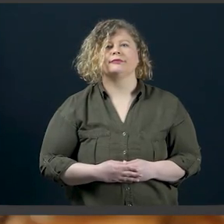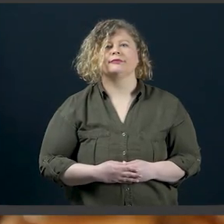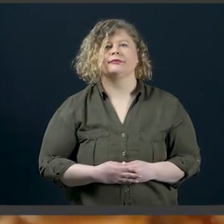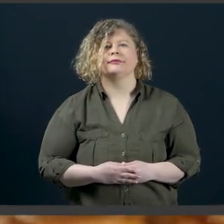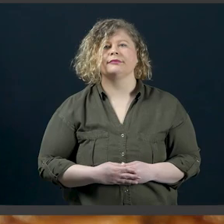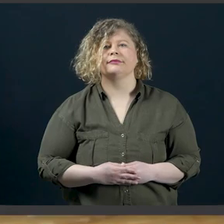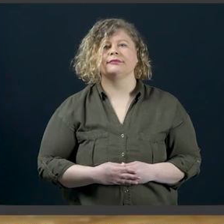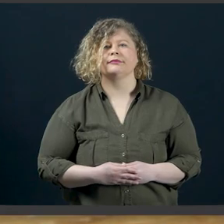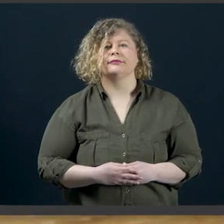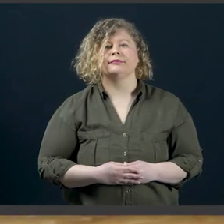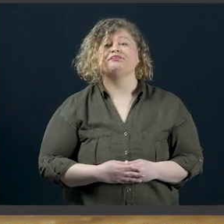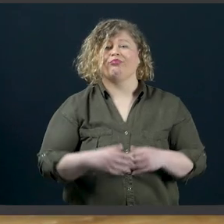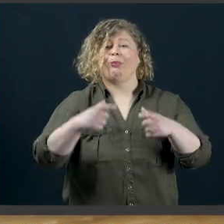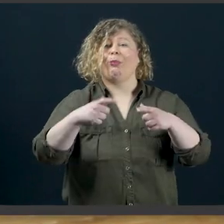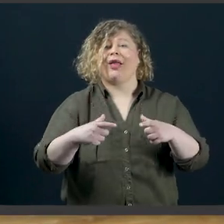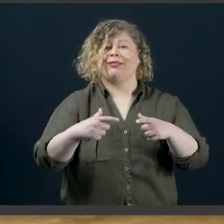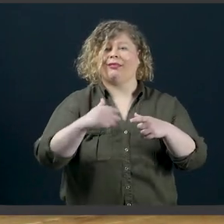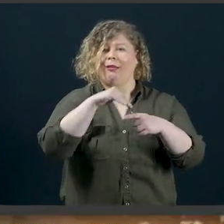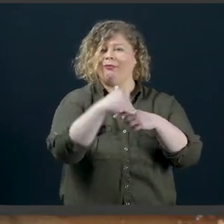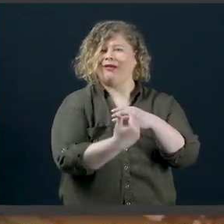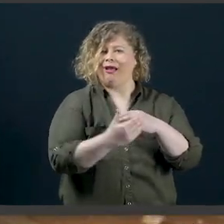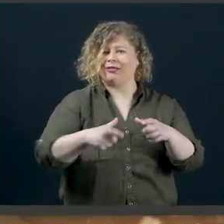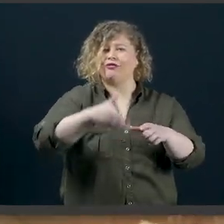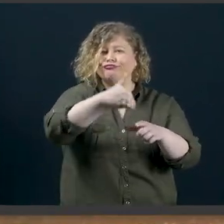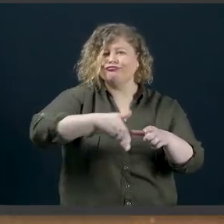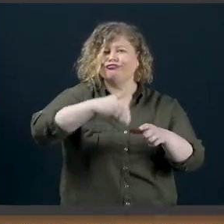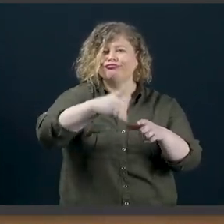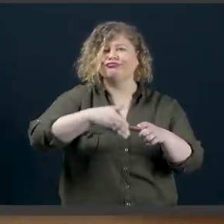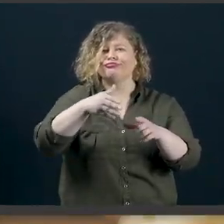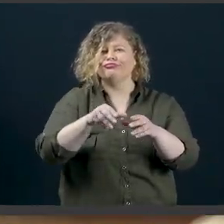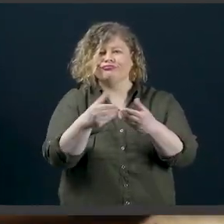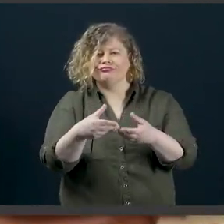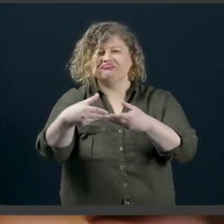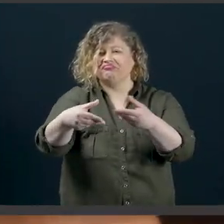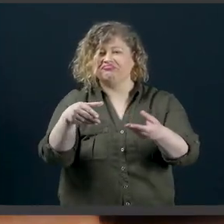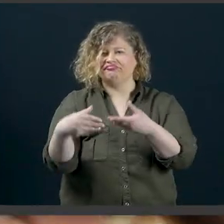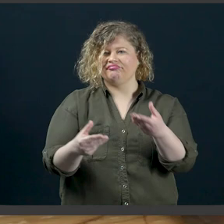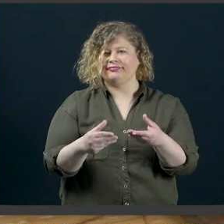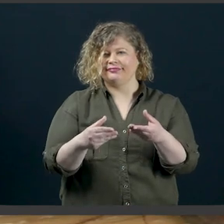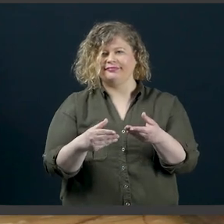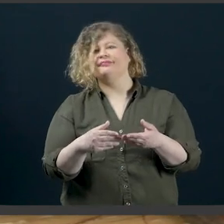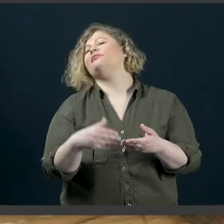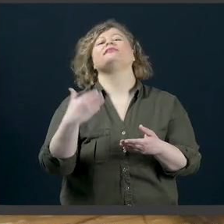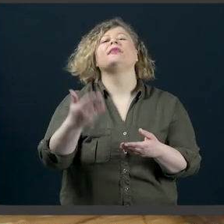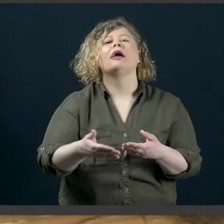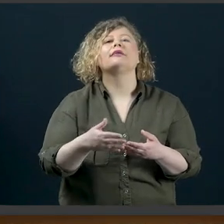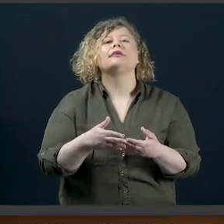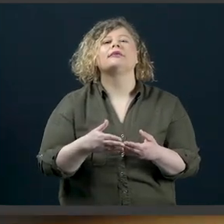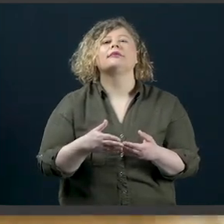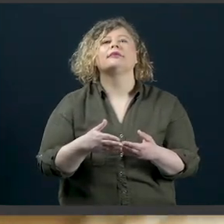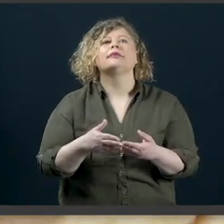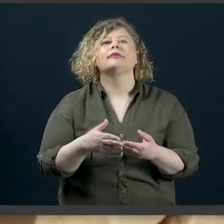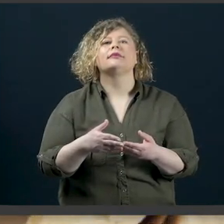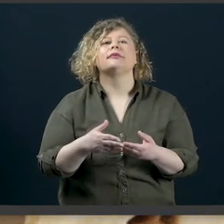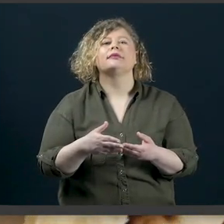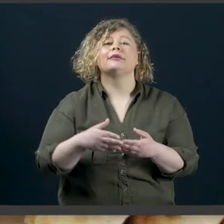chicken cut the P bread into pieces arrange them nicely on a platter drizzle with some